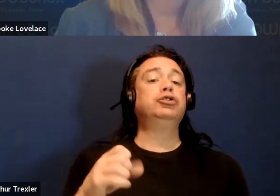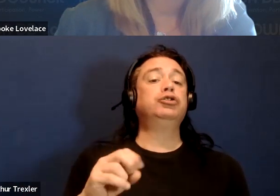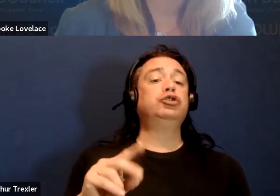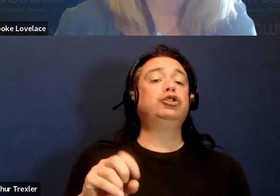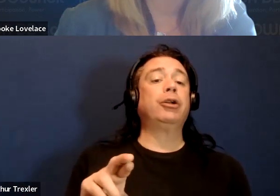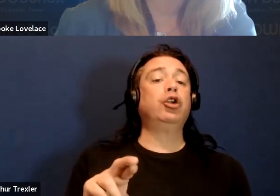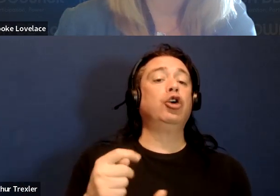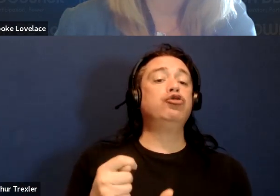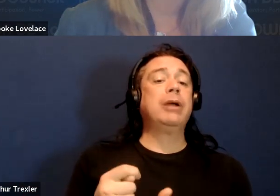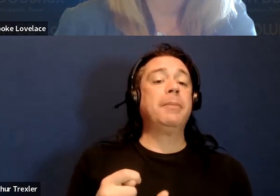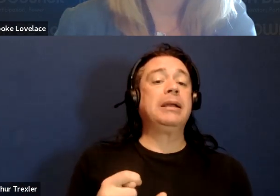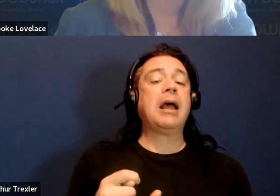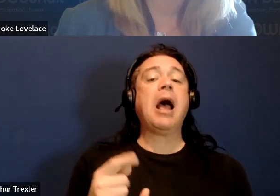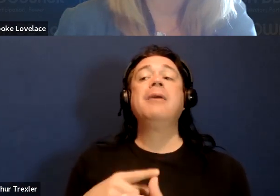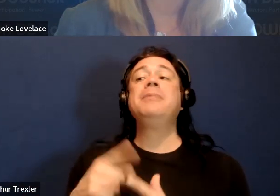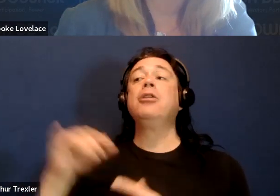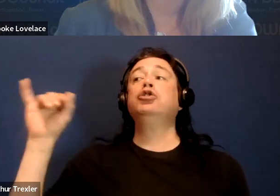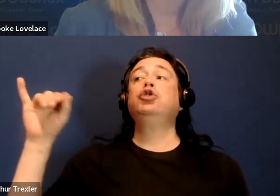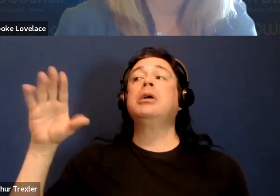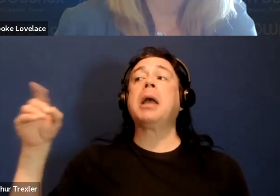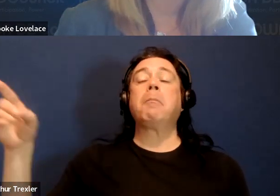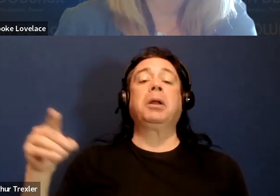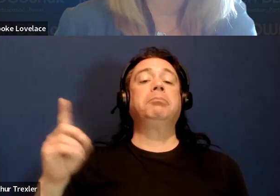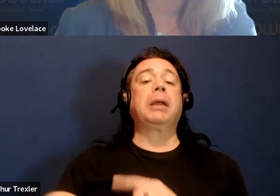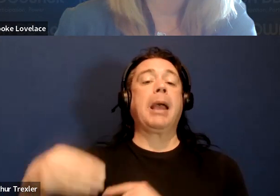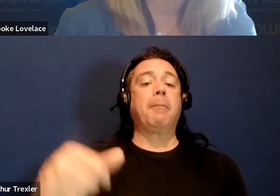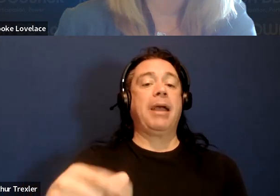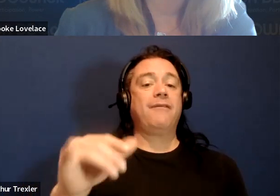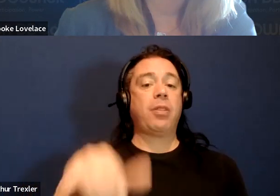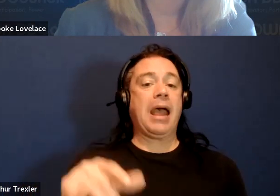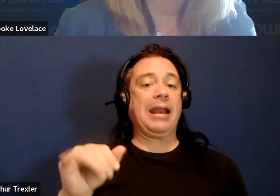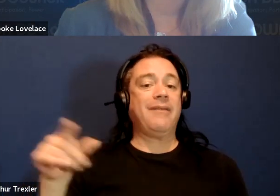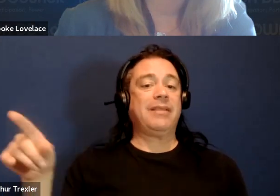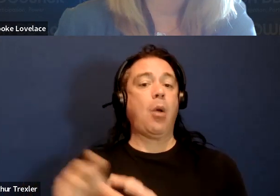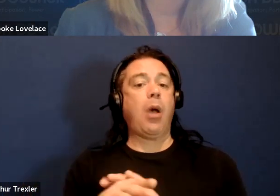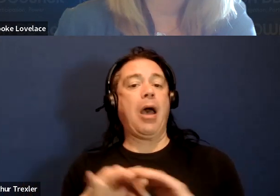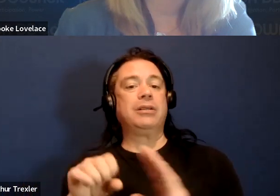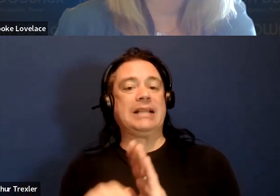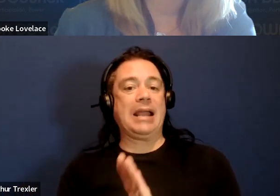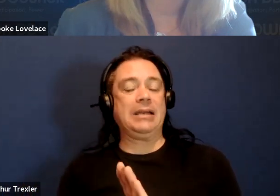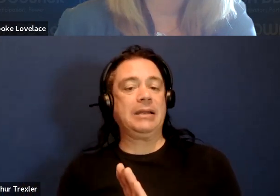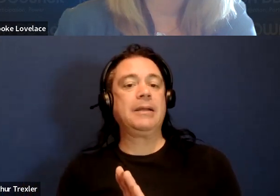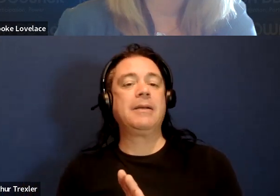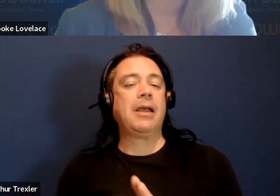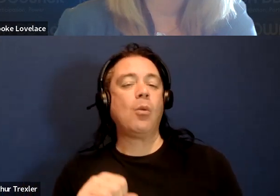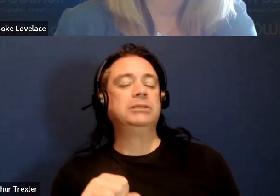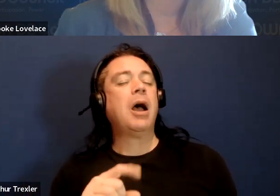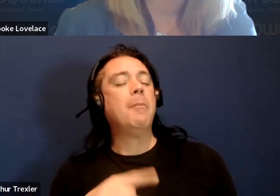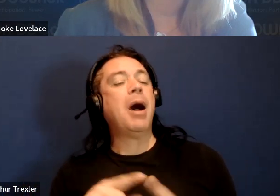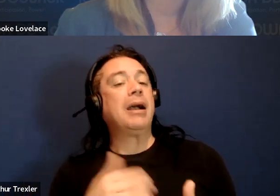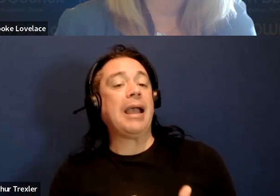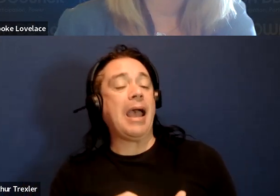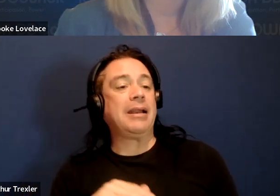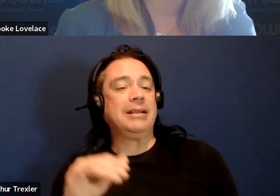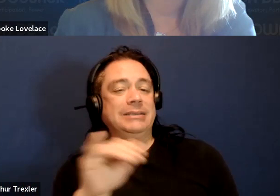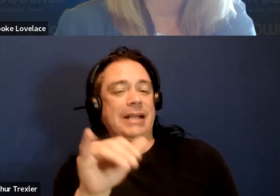treatment, then the insurance company couldn't pay for that if they went out of state to do that. It was, it was like